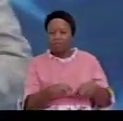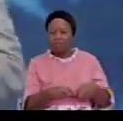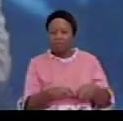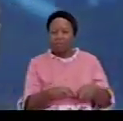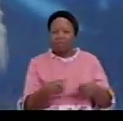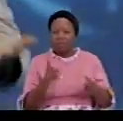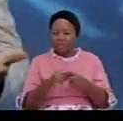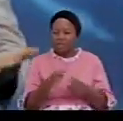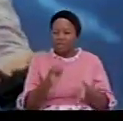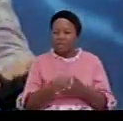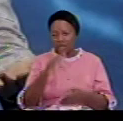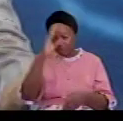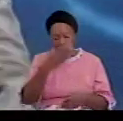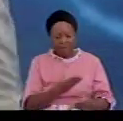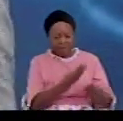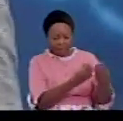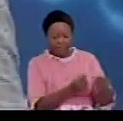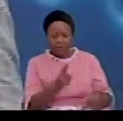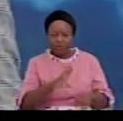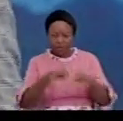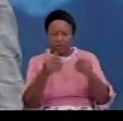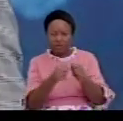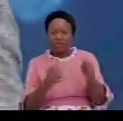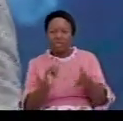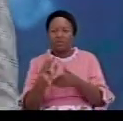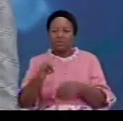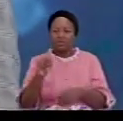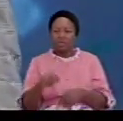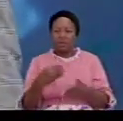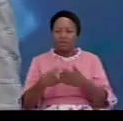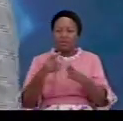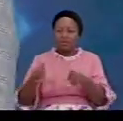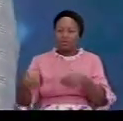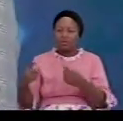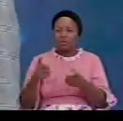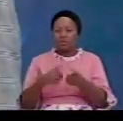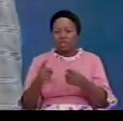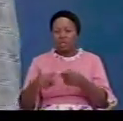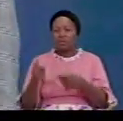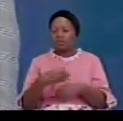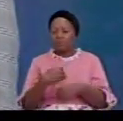you, they give you everything you need, before you go, you defile their daughter.